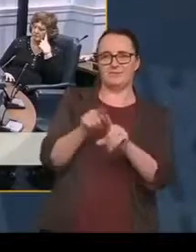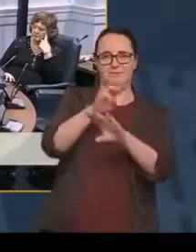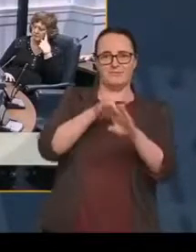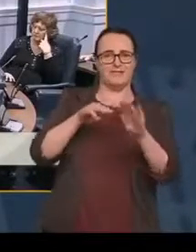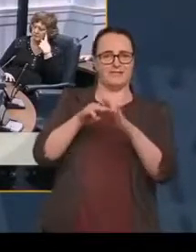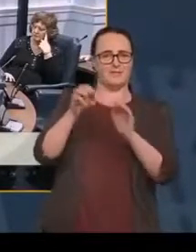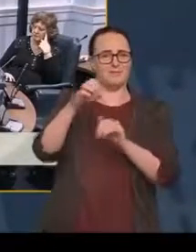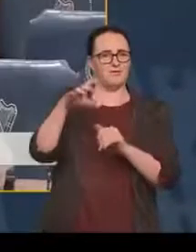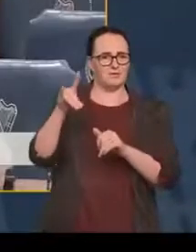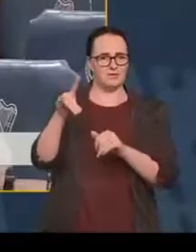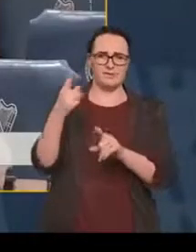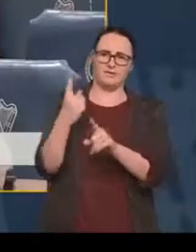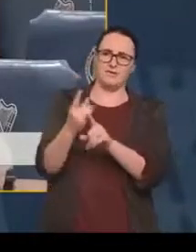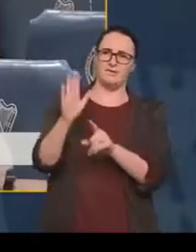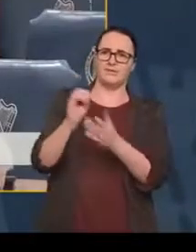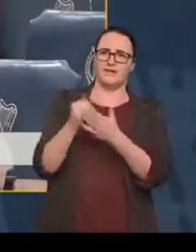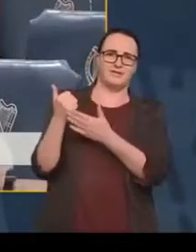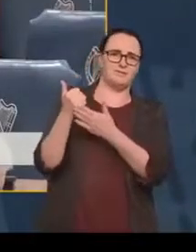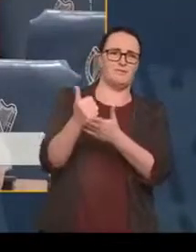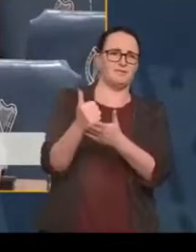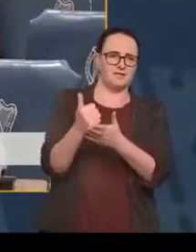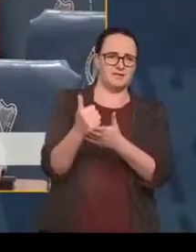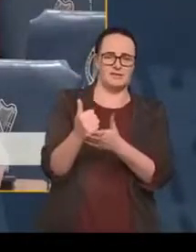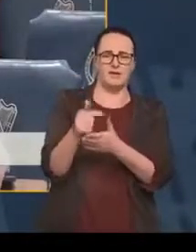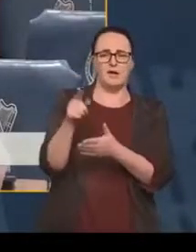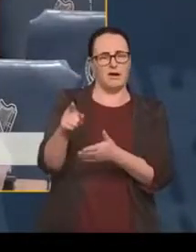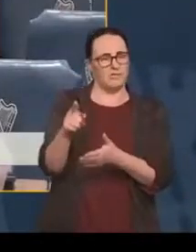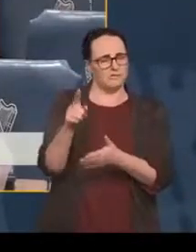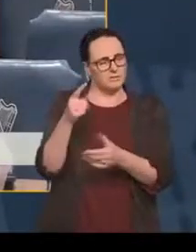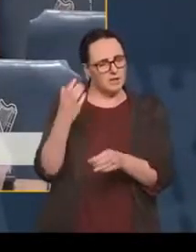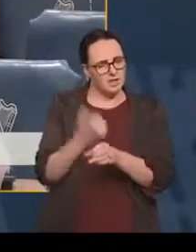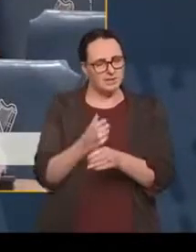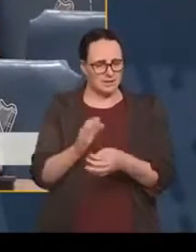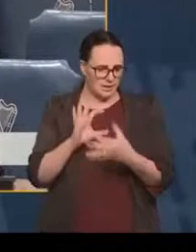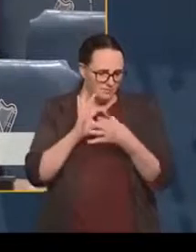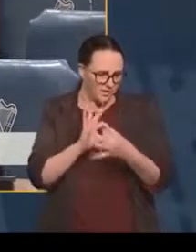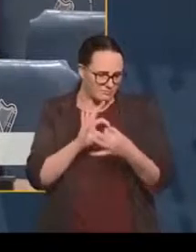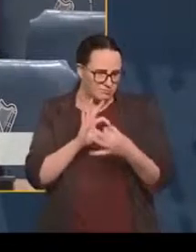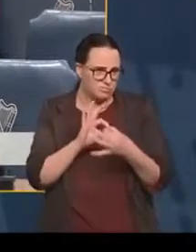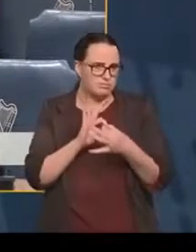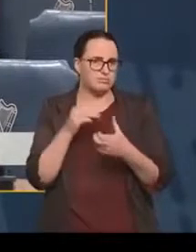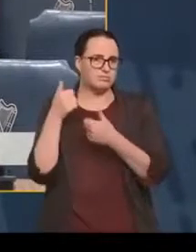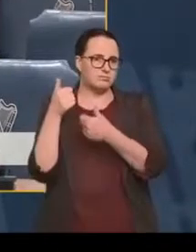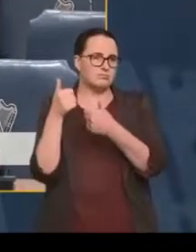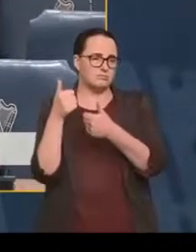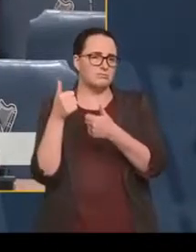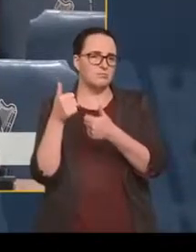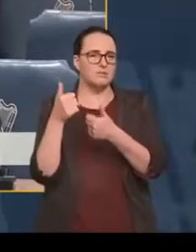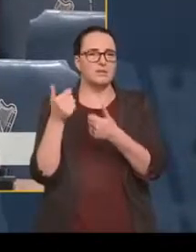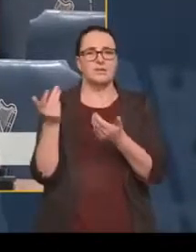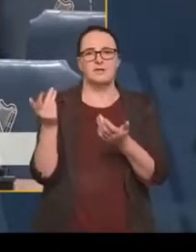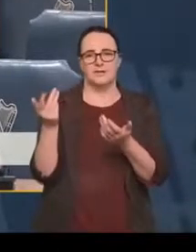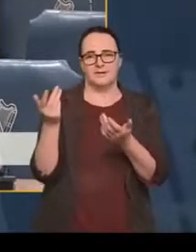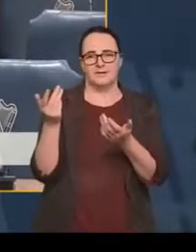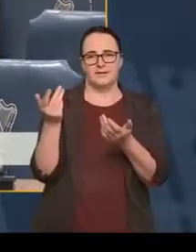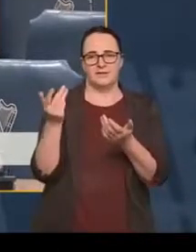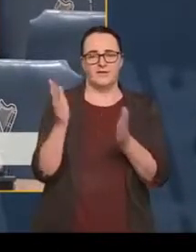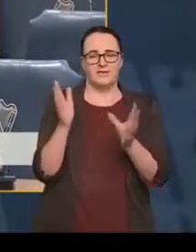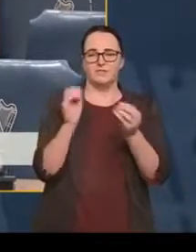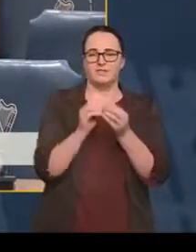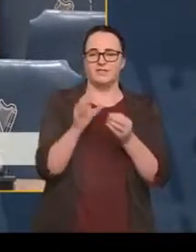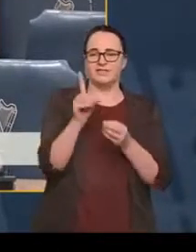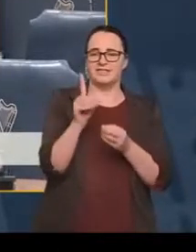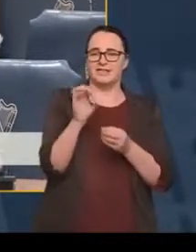in the department where he wasn't found wanting. He was engaged all of the time. And I know that we have